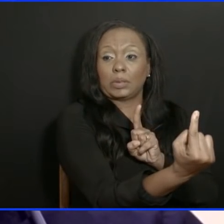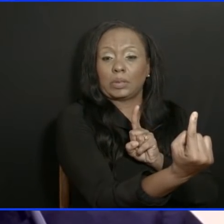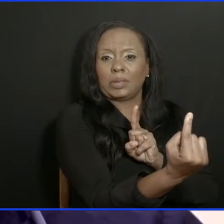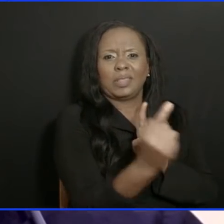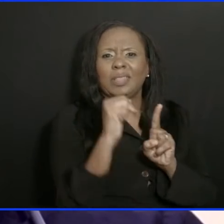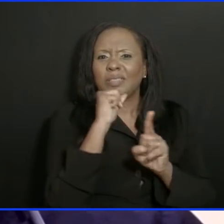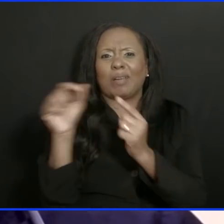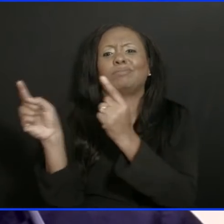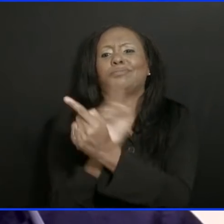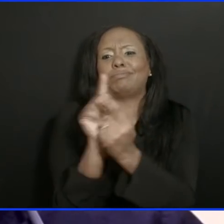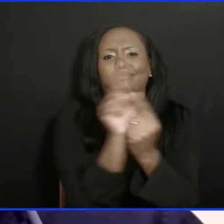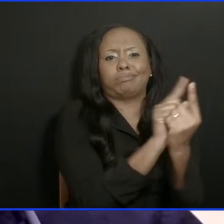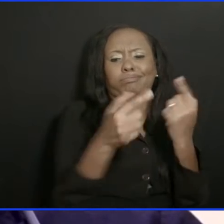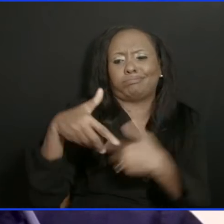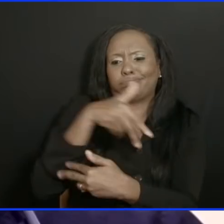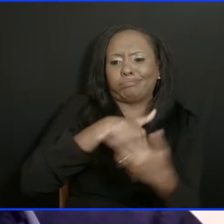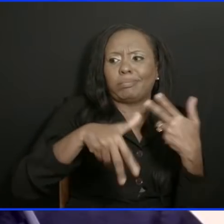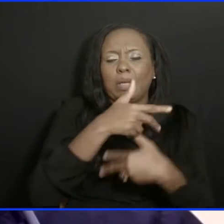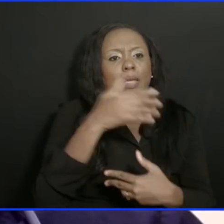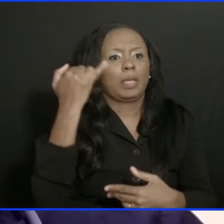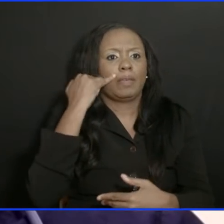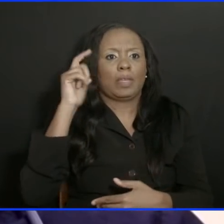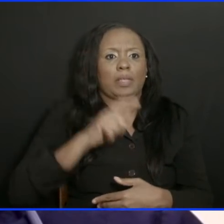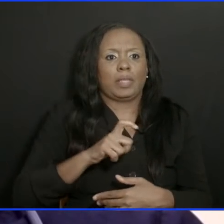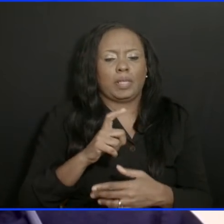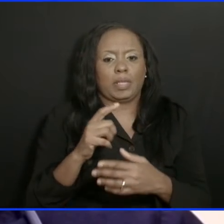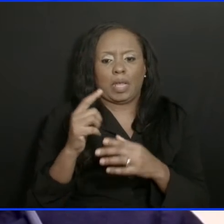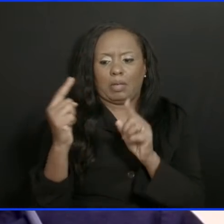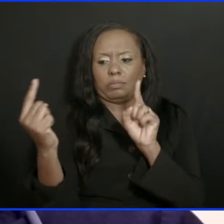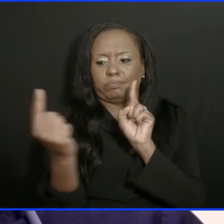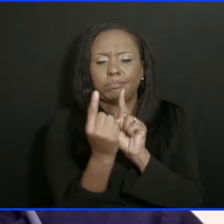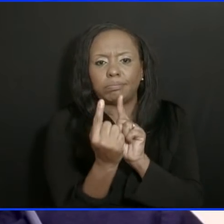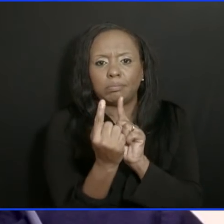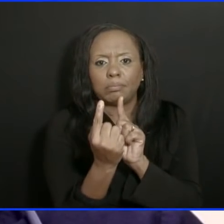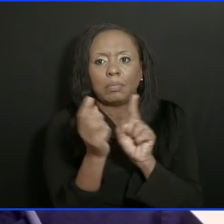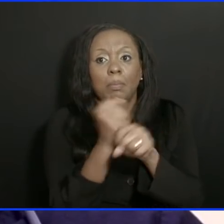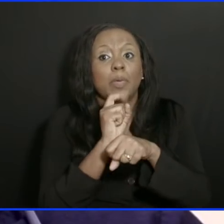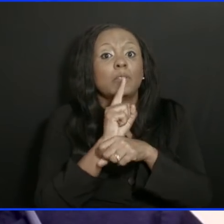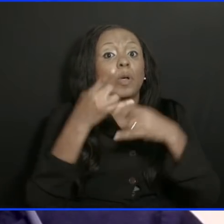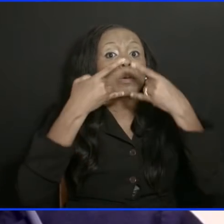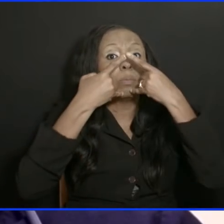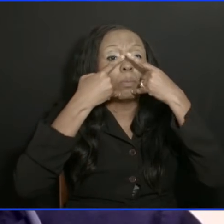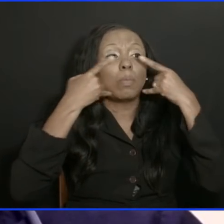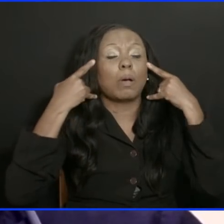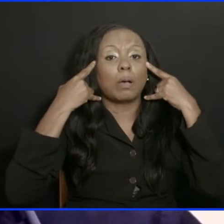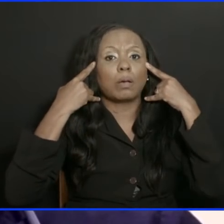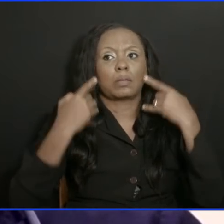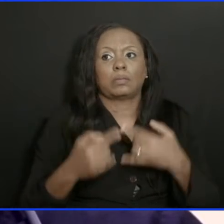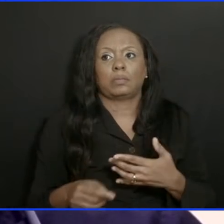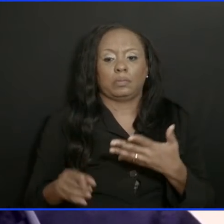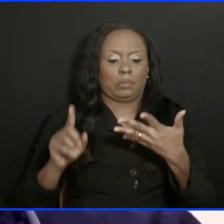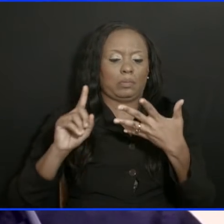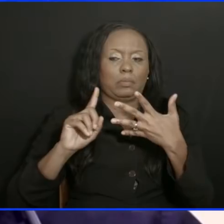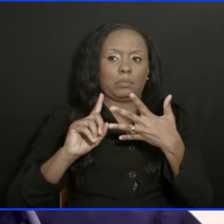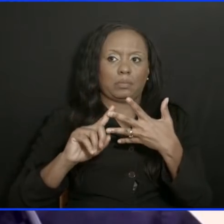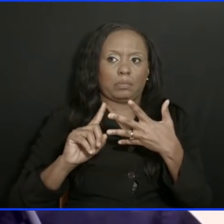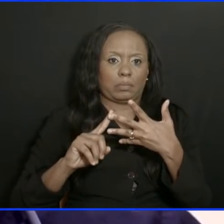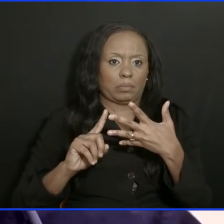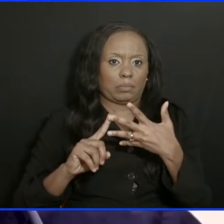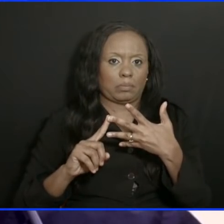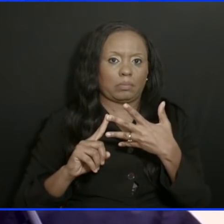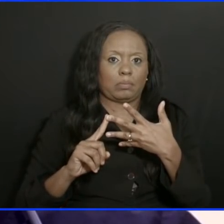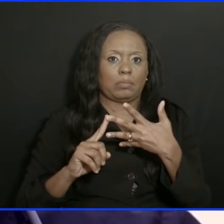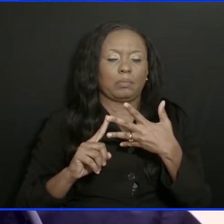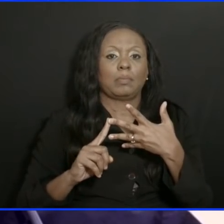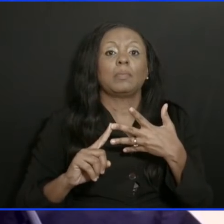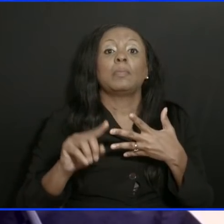can't, make sure you have your mask certainly in place out there. Get boosted. That's what the evidence show, that the persons